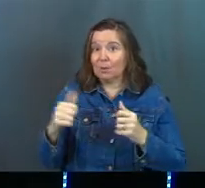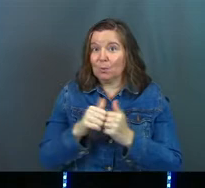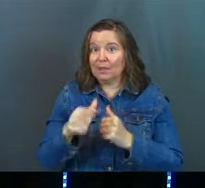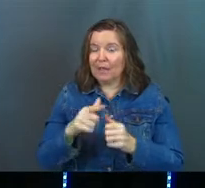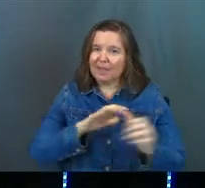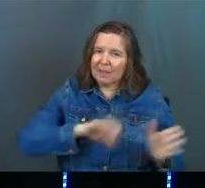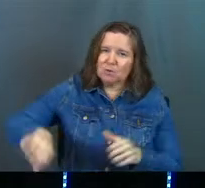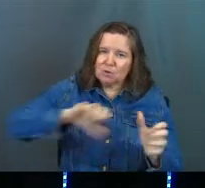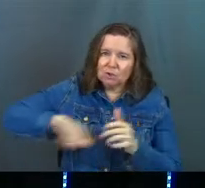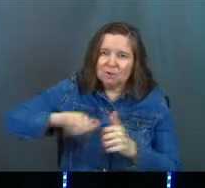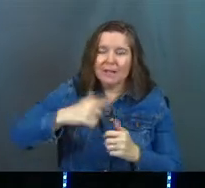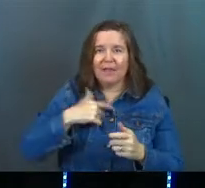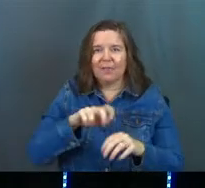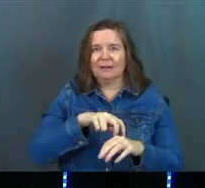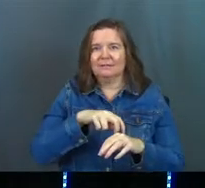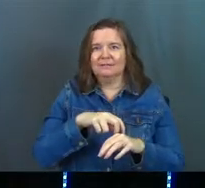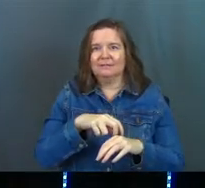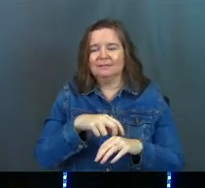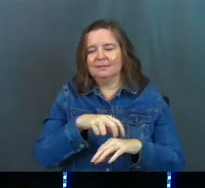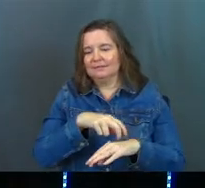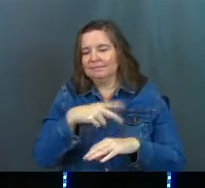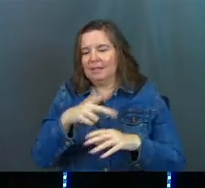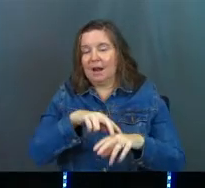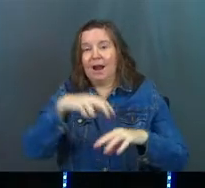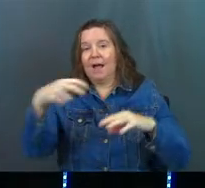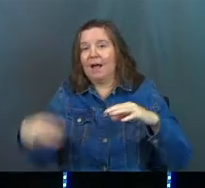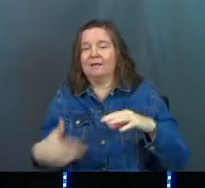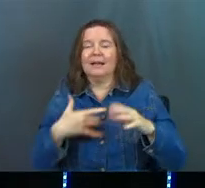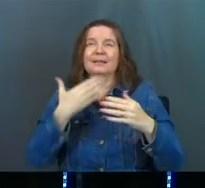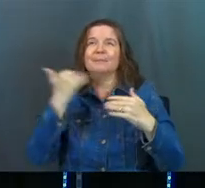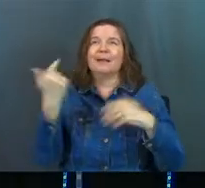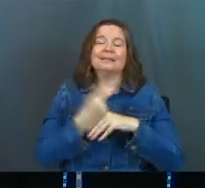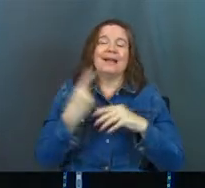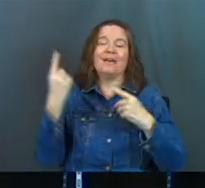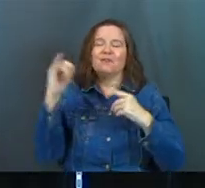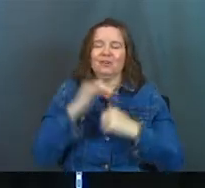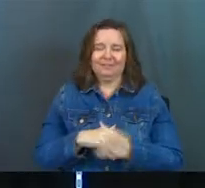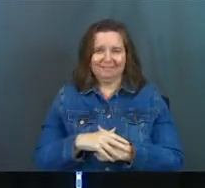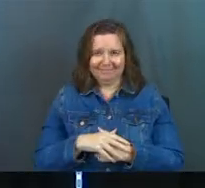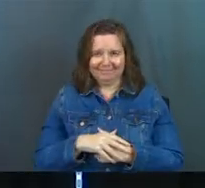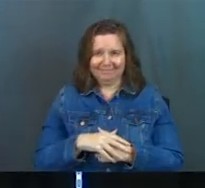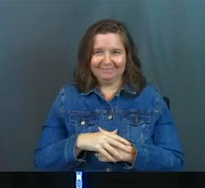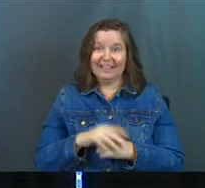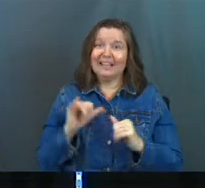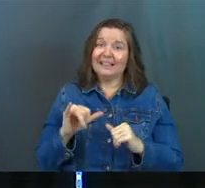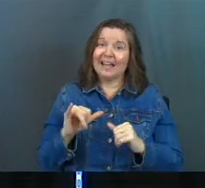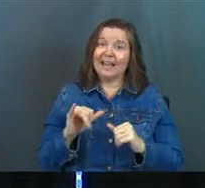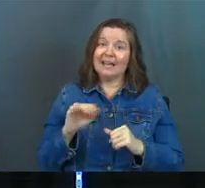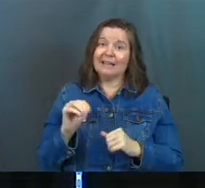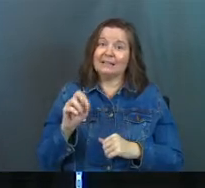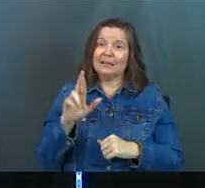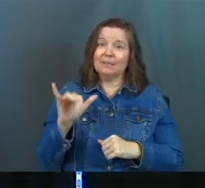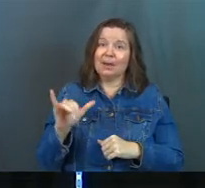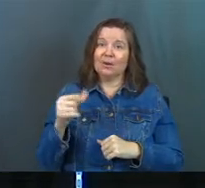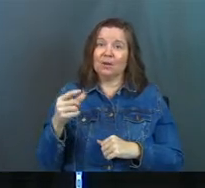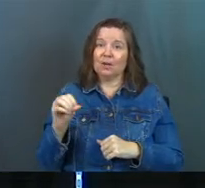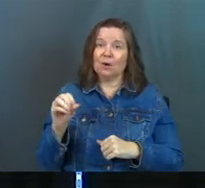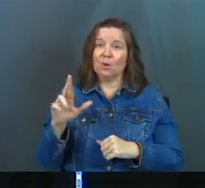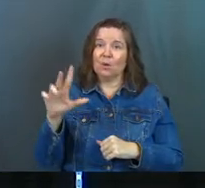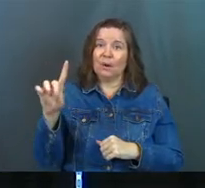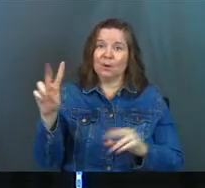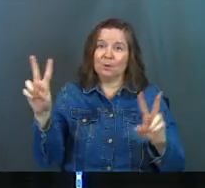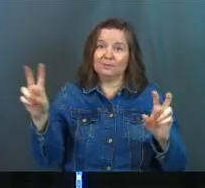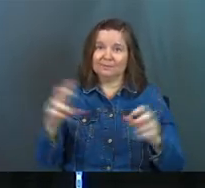probably push it way too fast, and then you'll fall and scrape your knee, and it's the best day ever. That's the merry-go-round, right? Like,